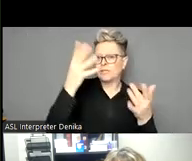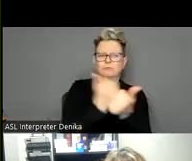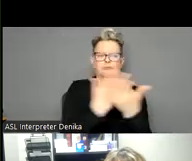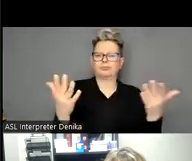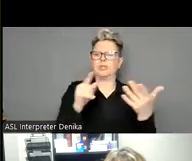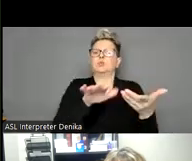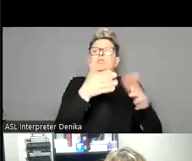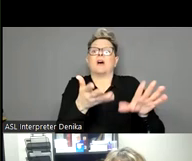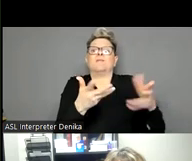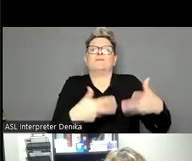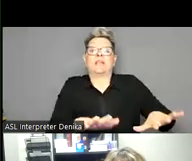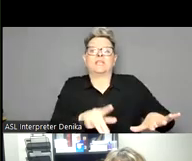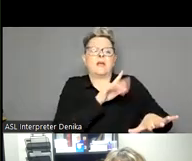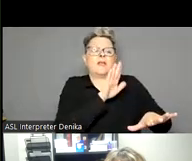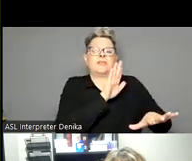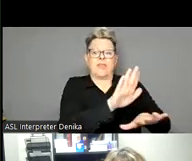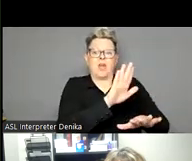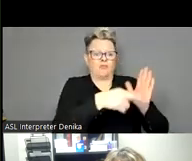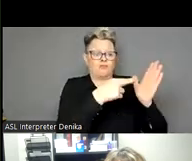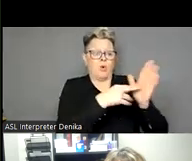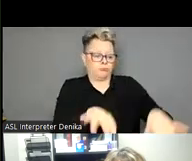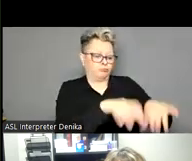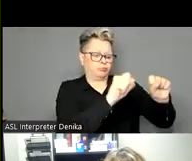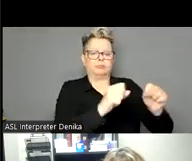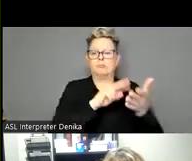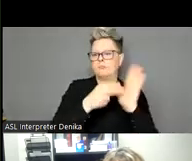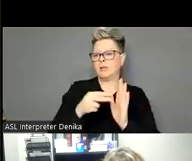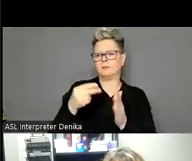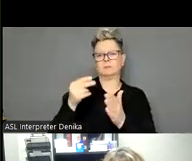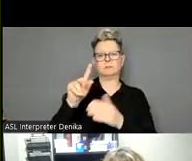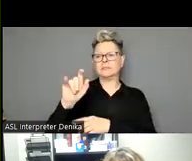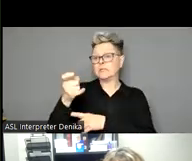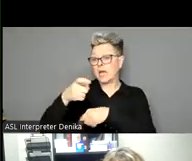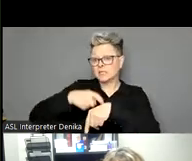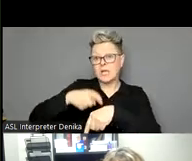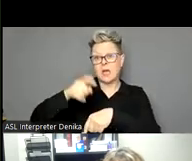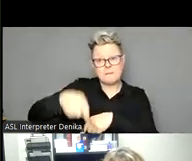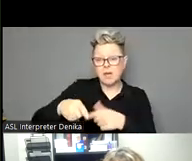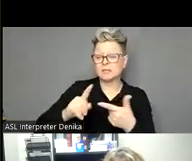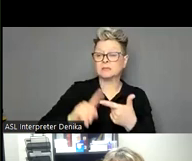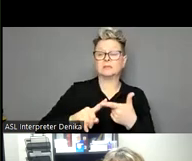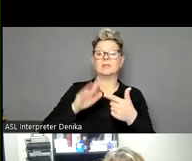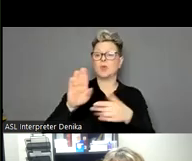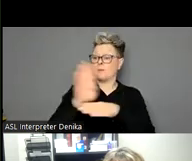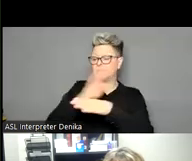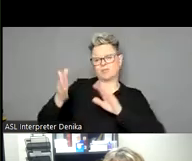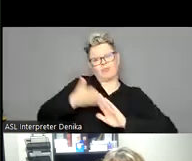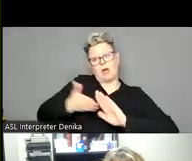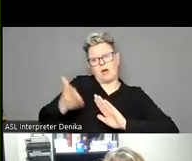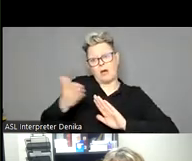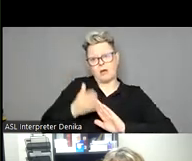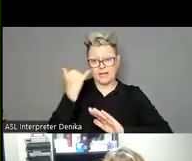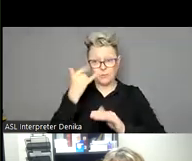So it's their role to file your final income tax return, to maybe keep your business running if you have